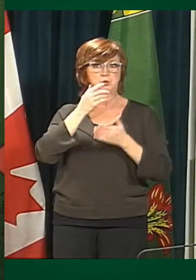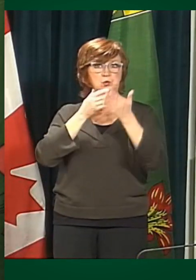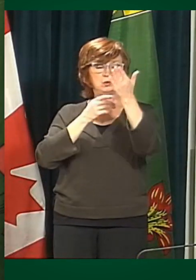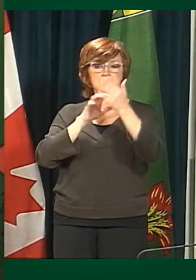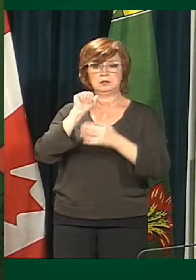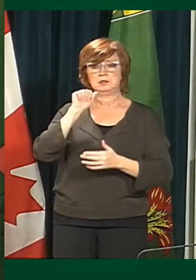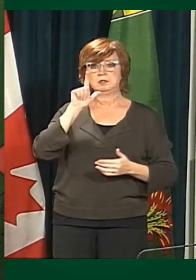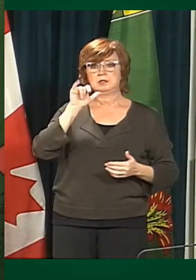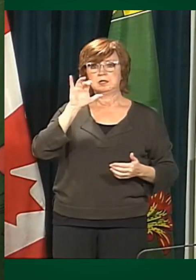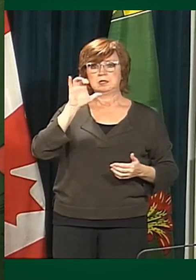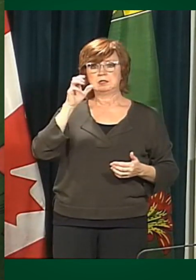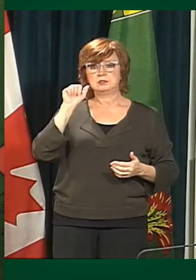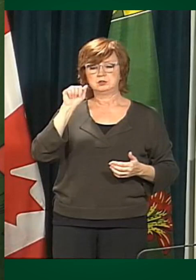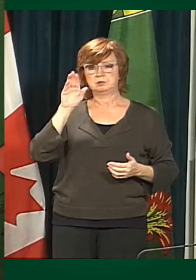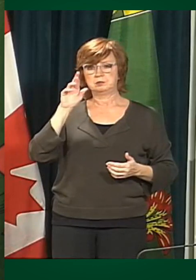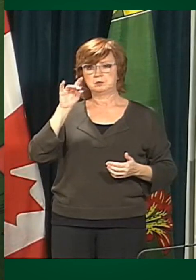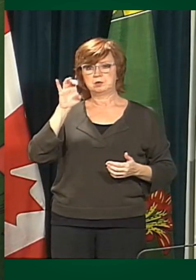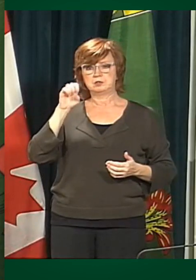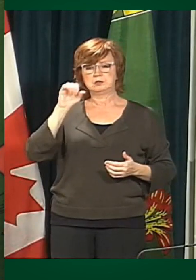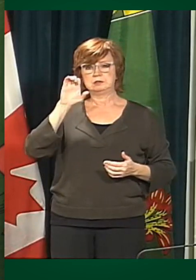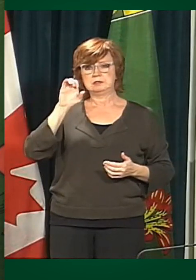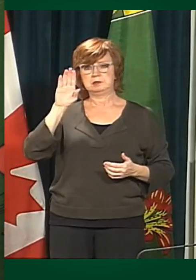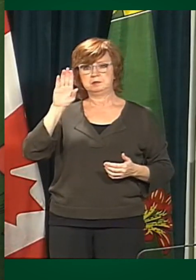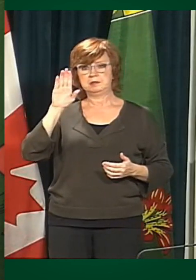Alicia Bridges with CBC.